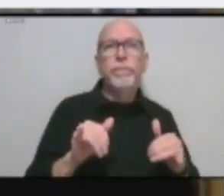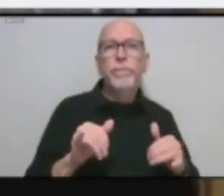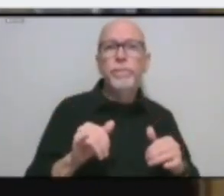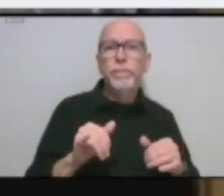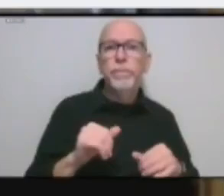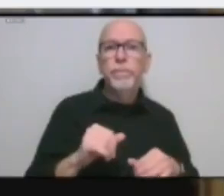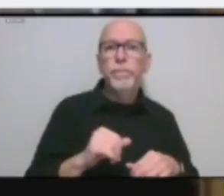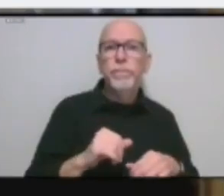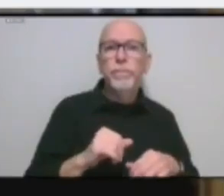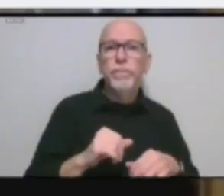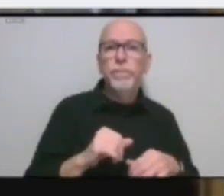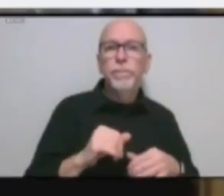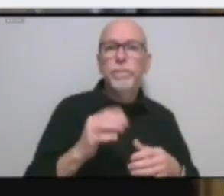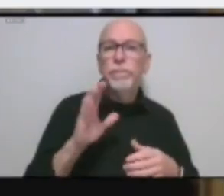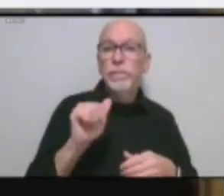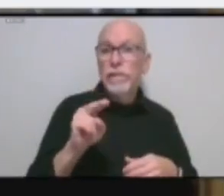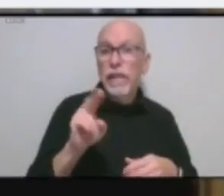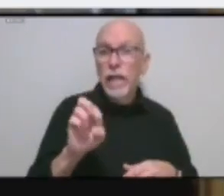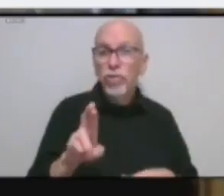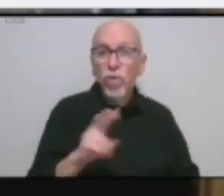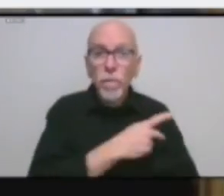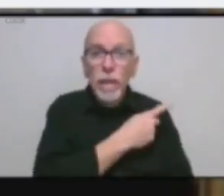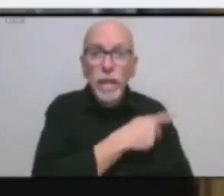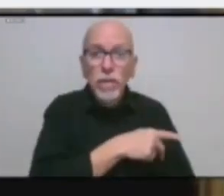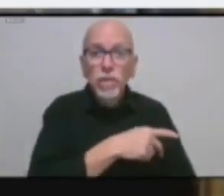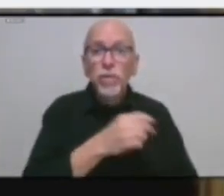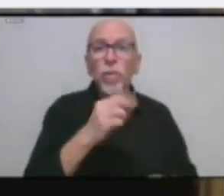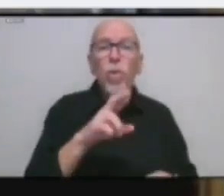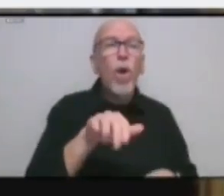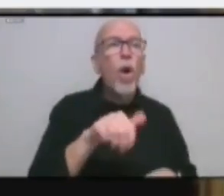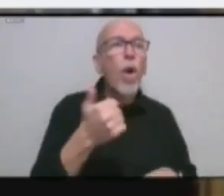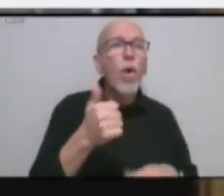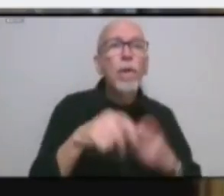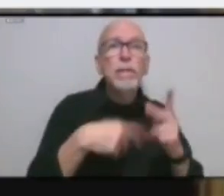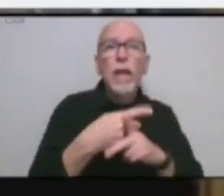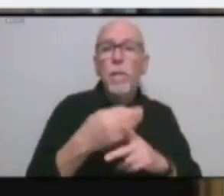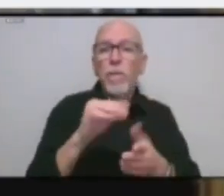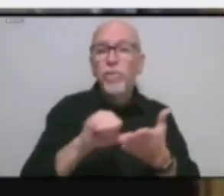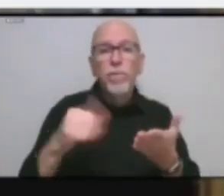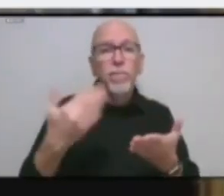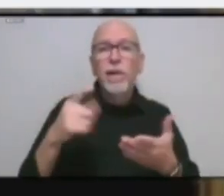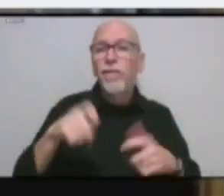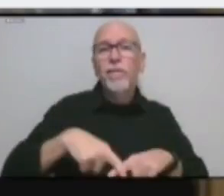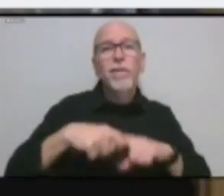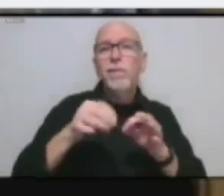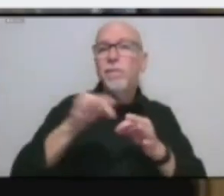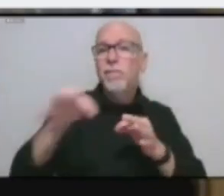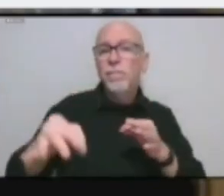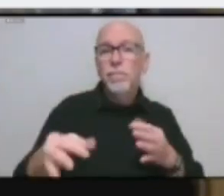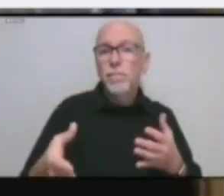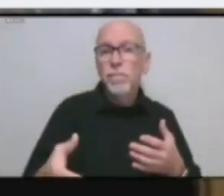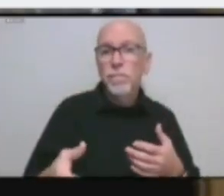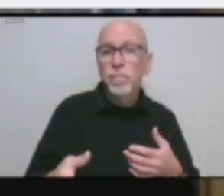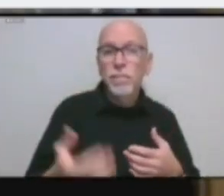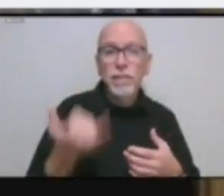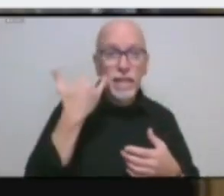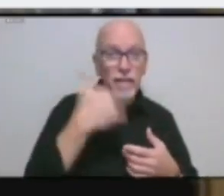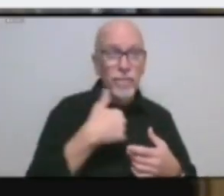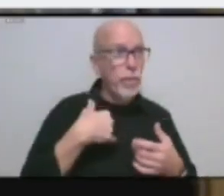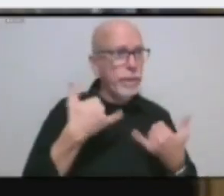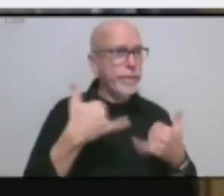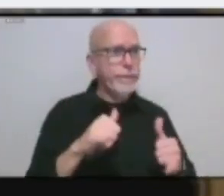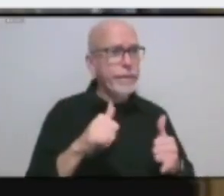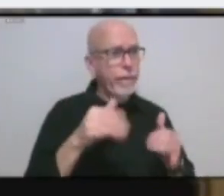a cancer patient or an elective procedure might be put on hold if we continue on this